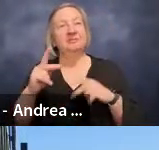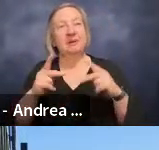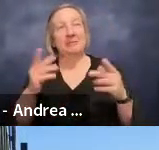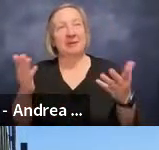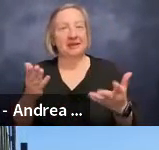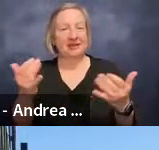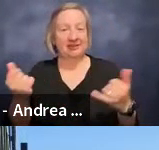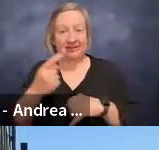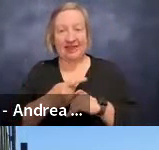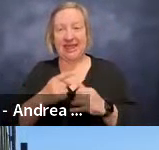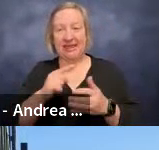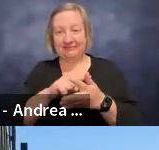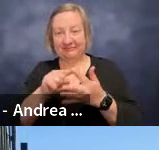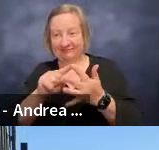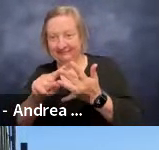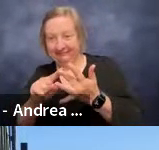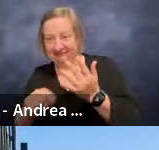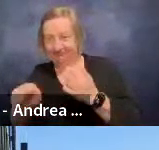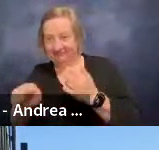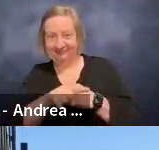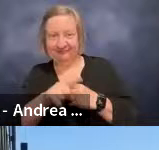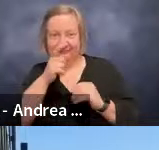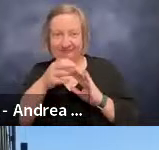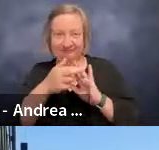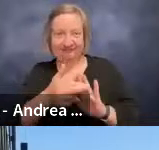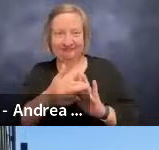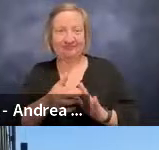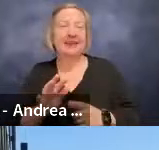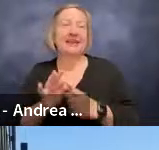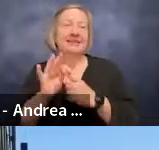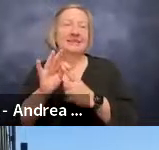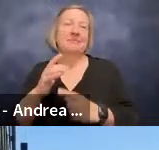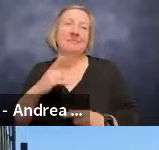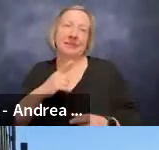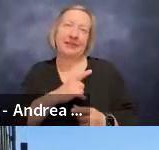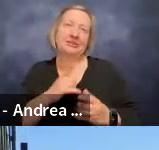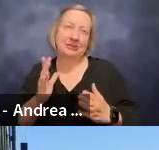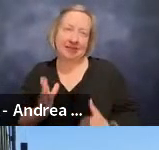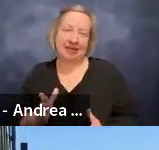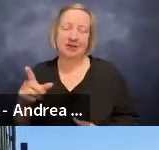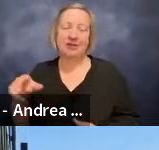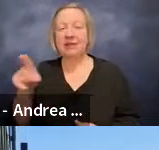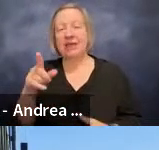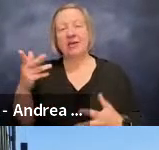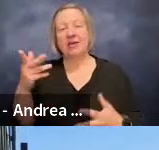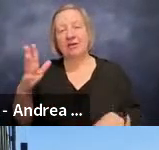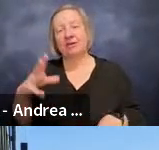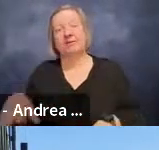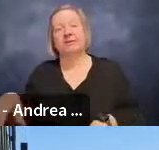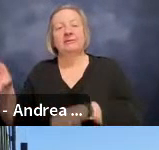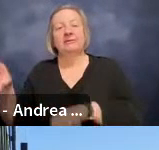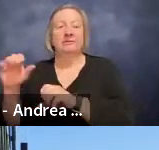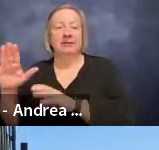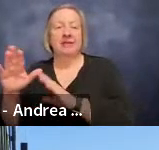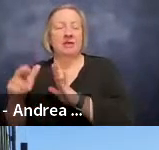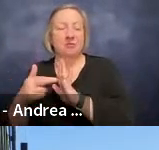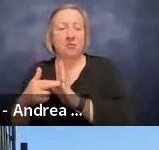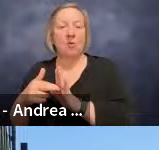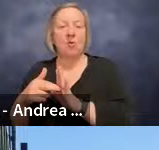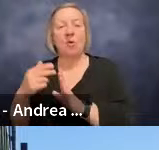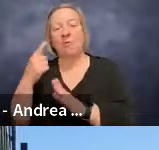way. So there's, with the exception of the legislatures, which have already taken on much of their role in terms